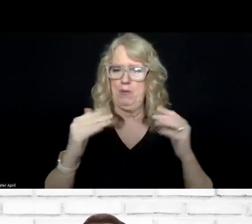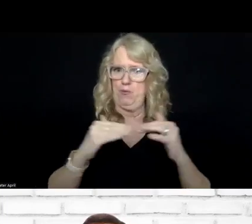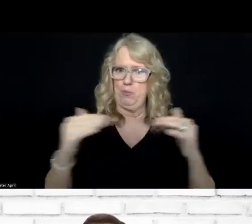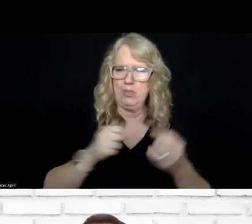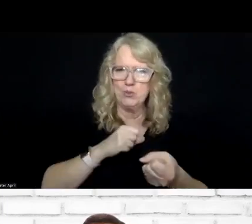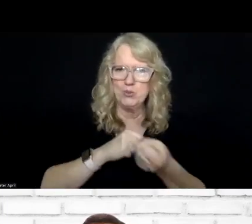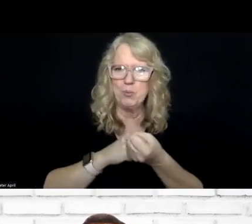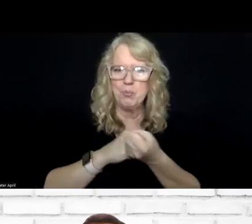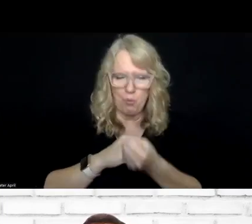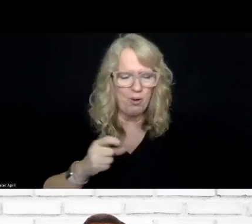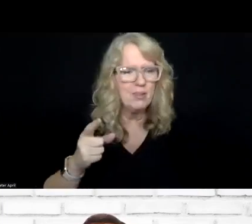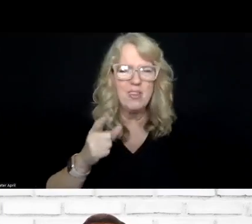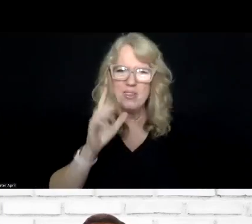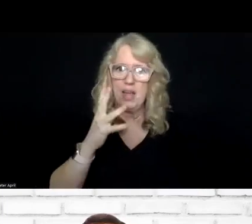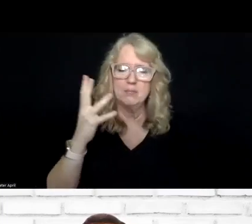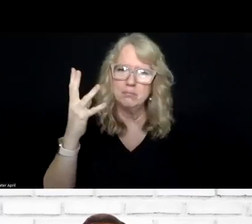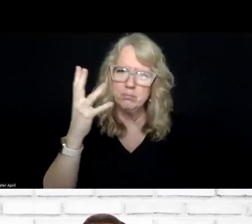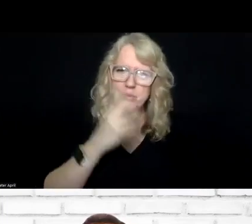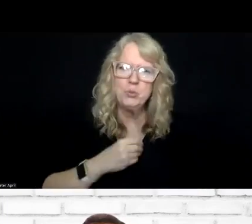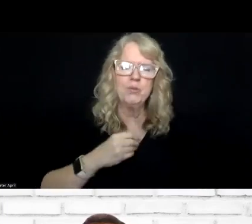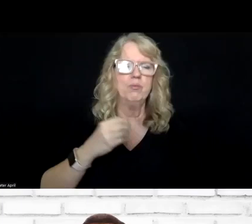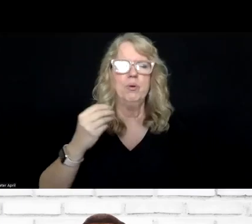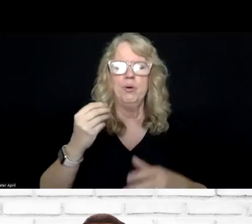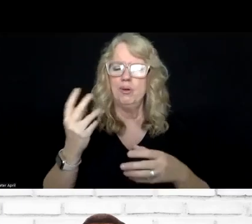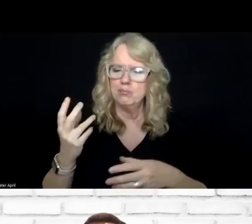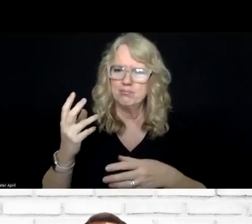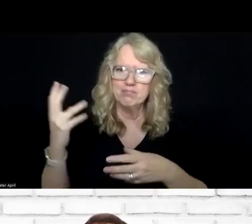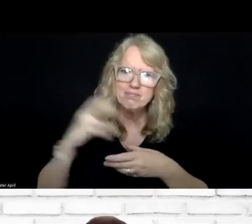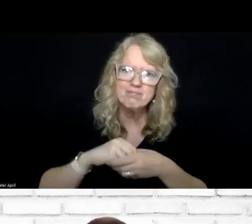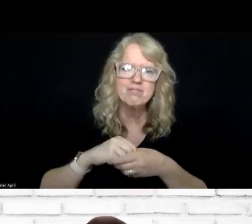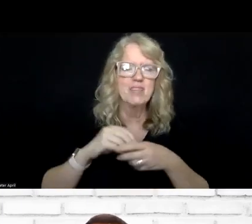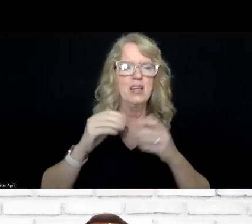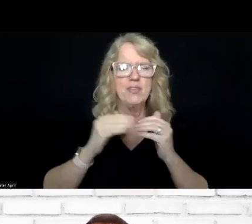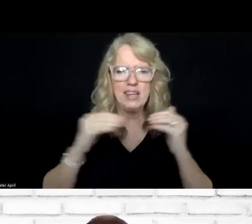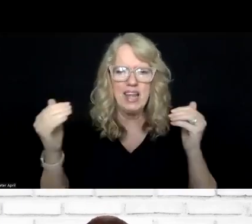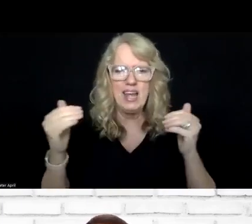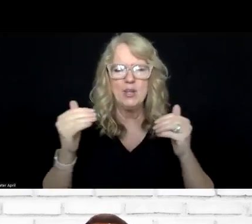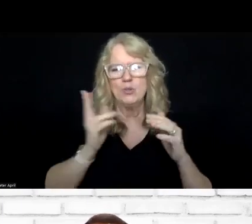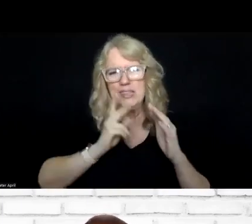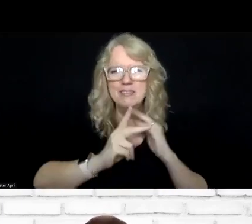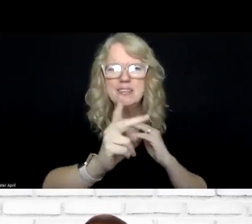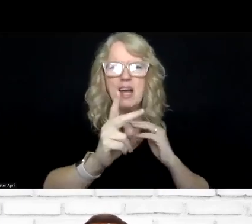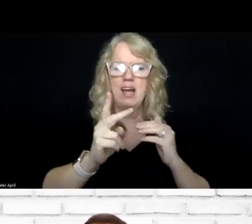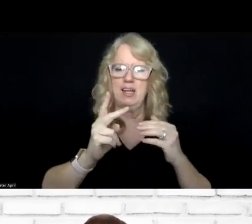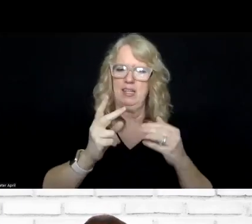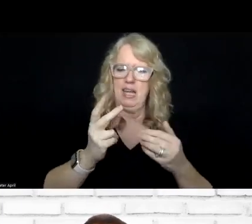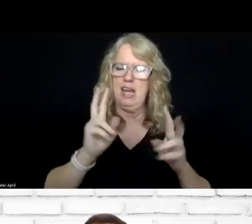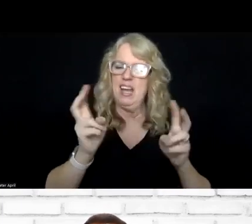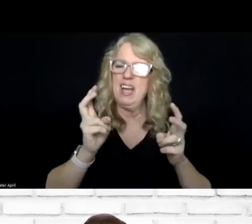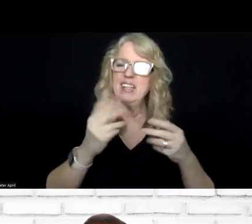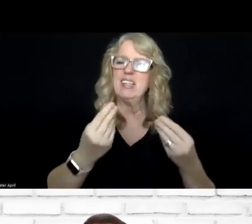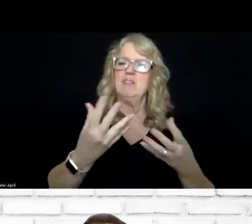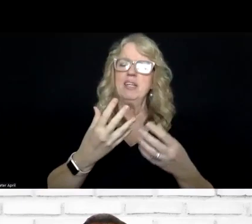those beautiful pieces of incorporating into care that helps add that level of insight and voice to things as well.